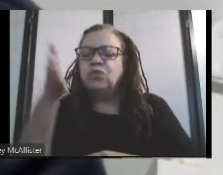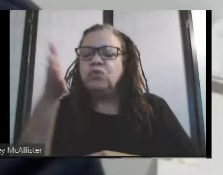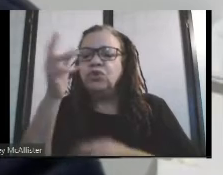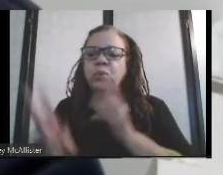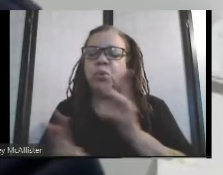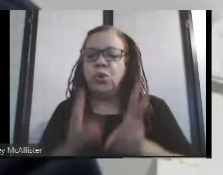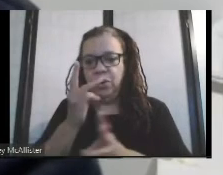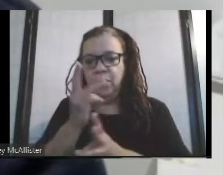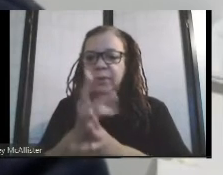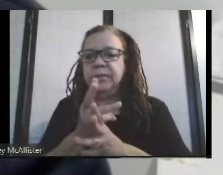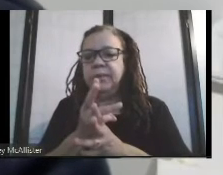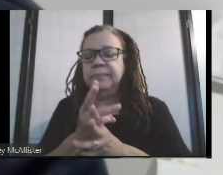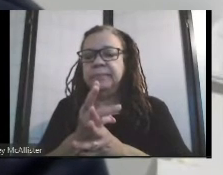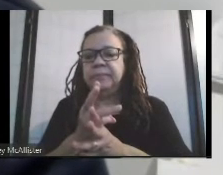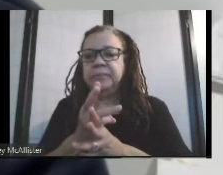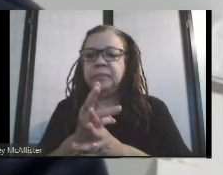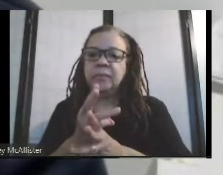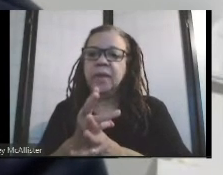future world where